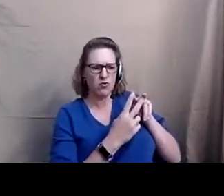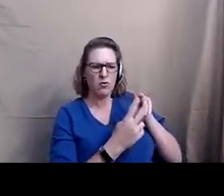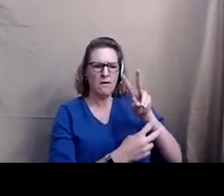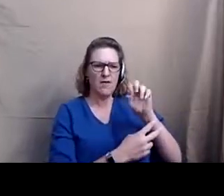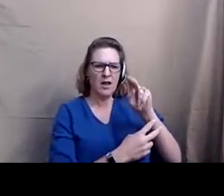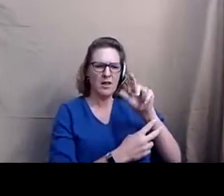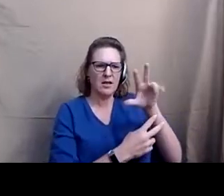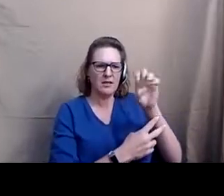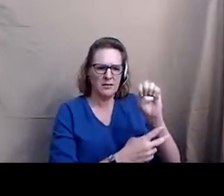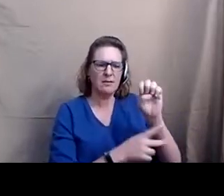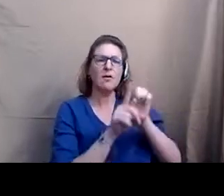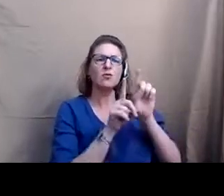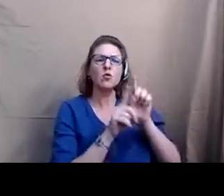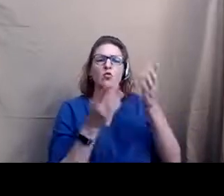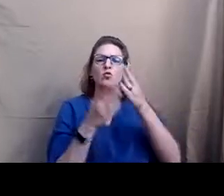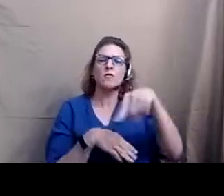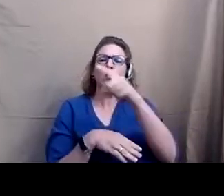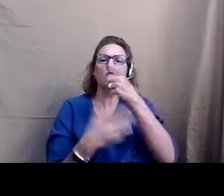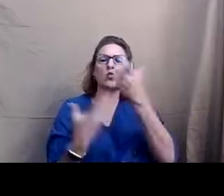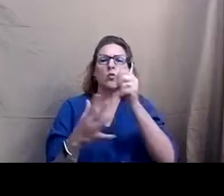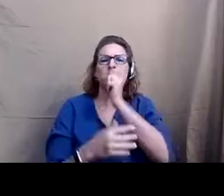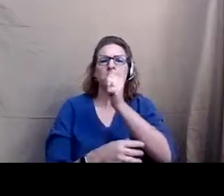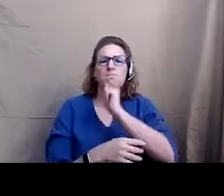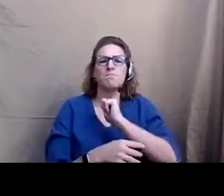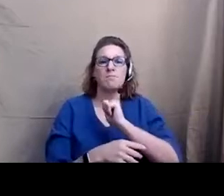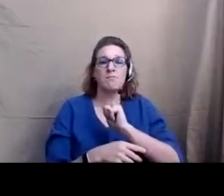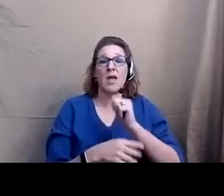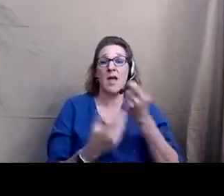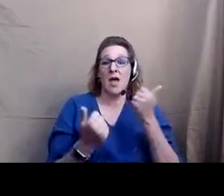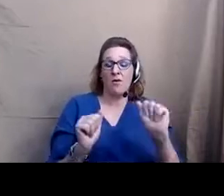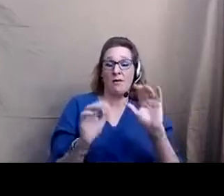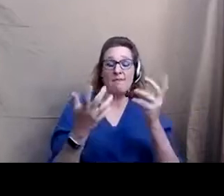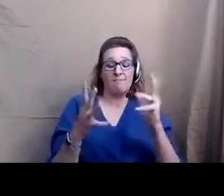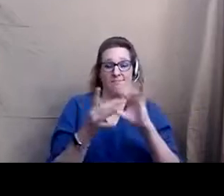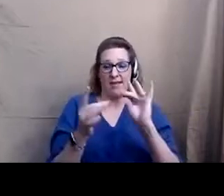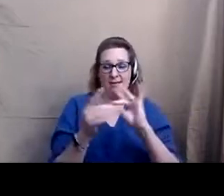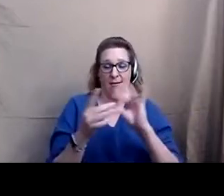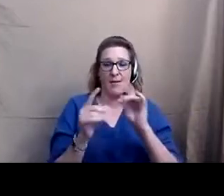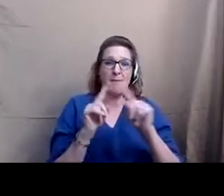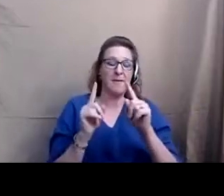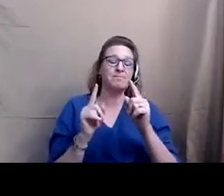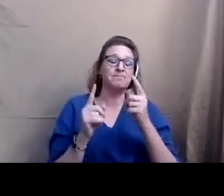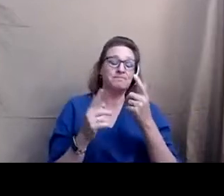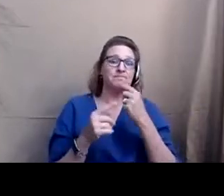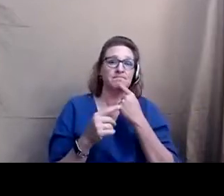it. I already made this comment, but I see more people signing on, so I'm going to say it one more time.